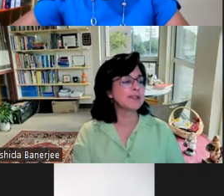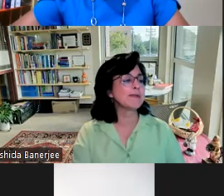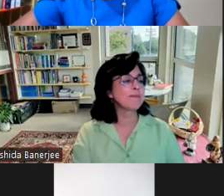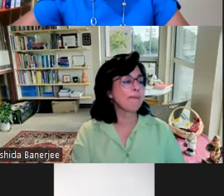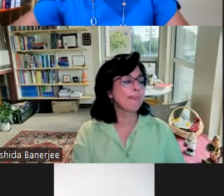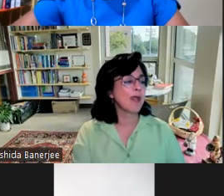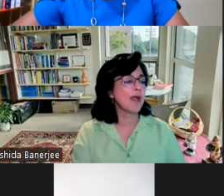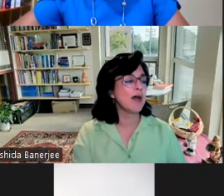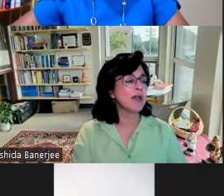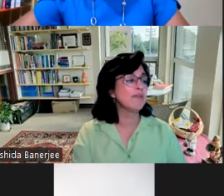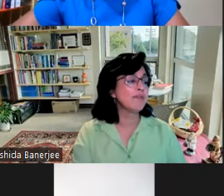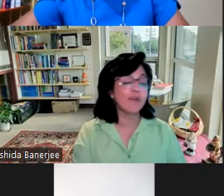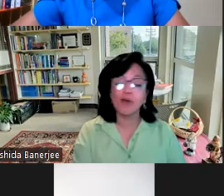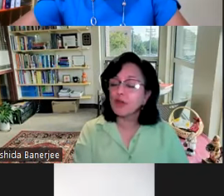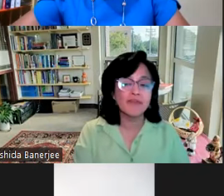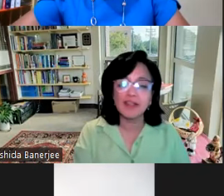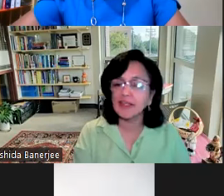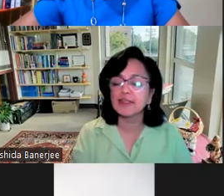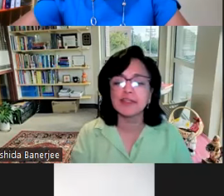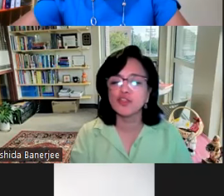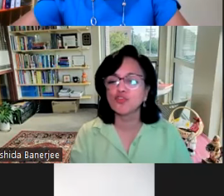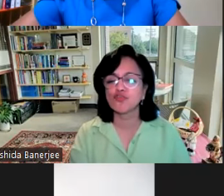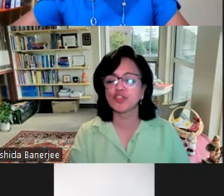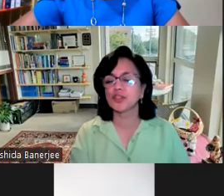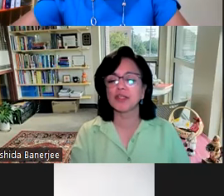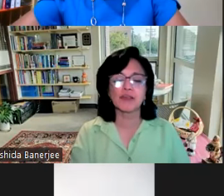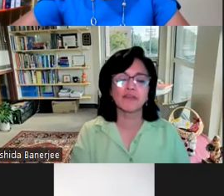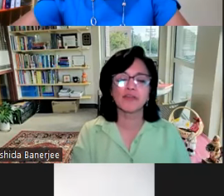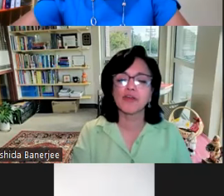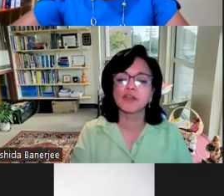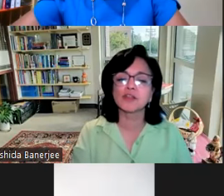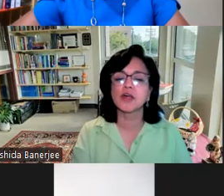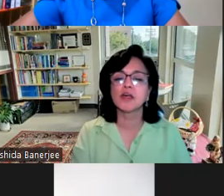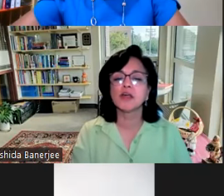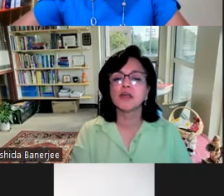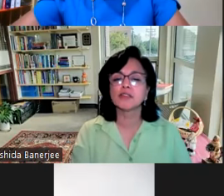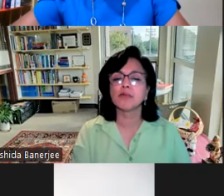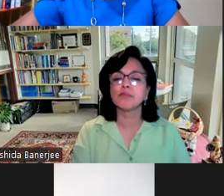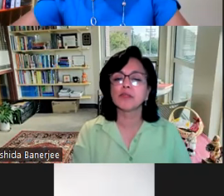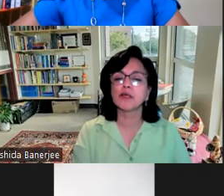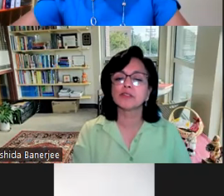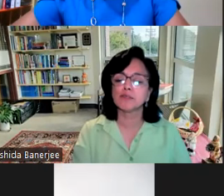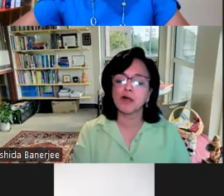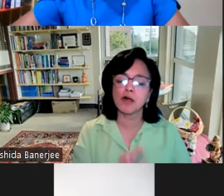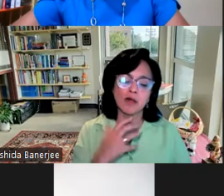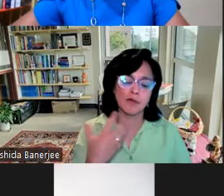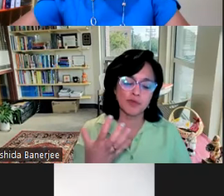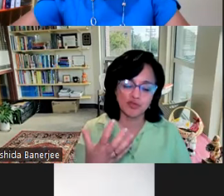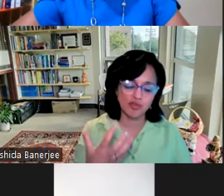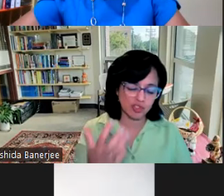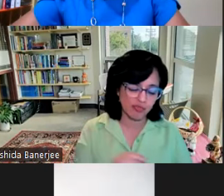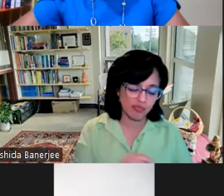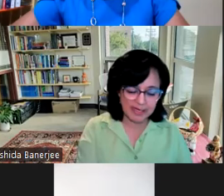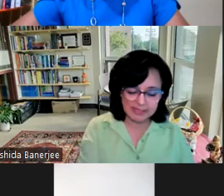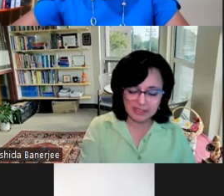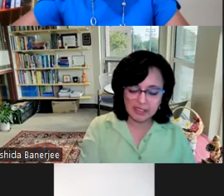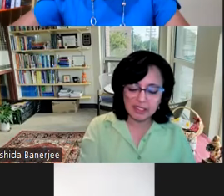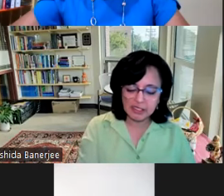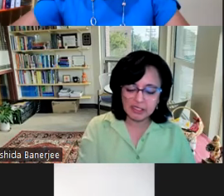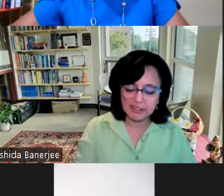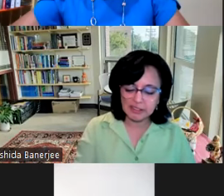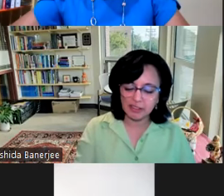services, if or even like nutrition, like if they've got some nutrition